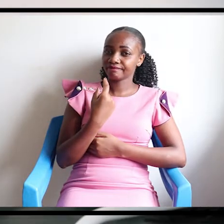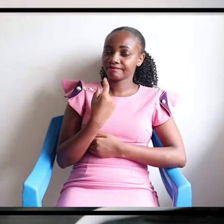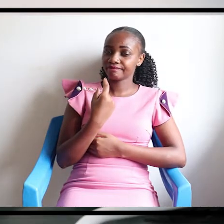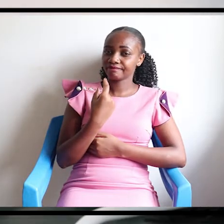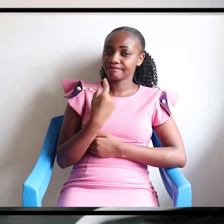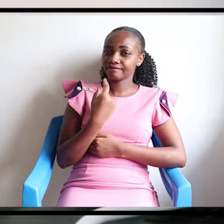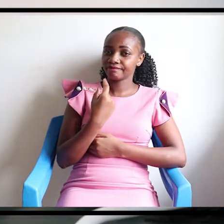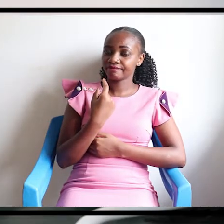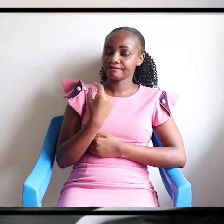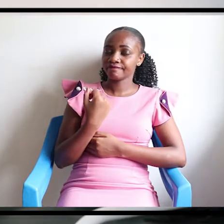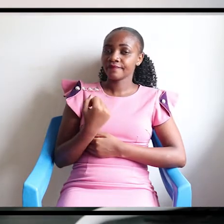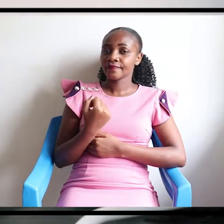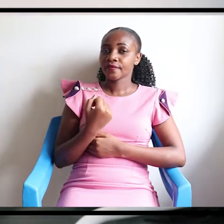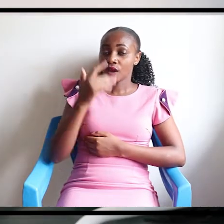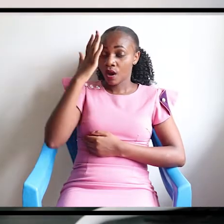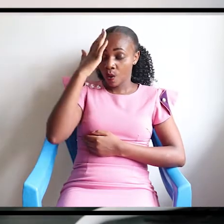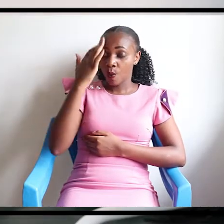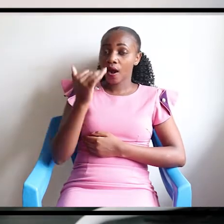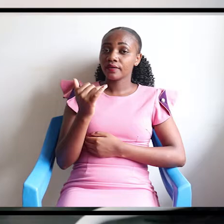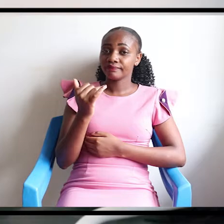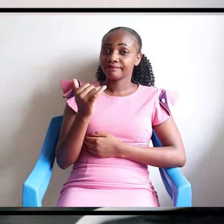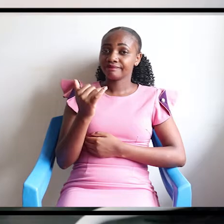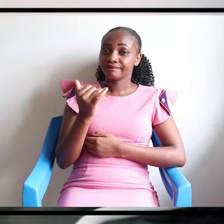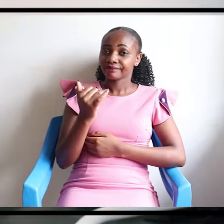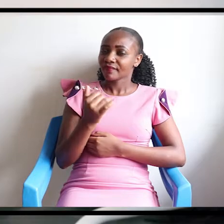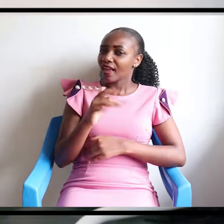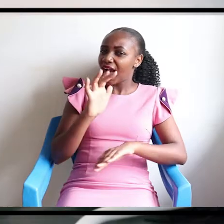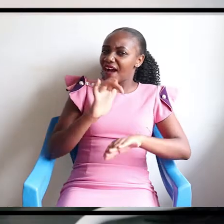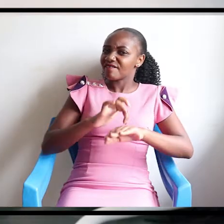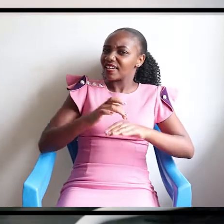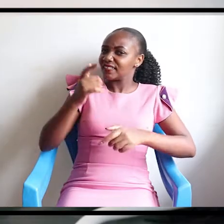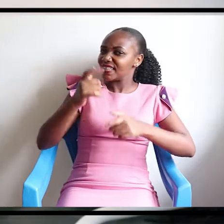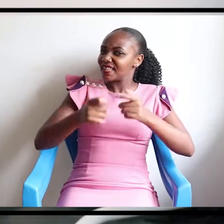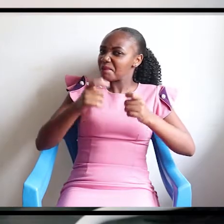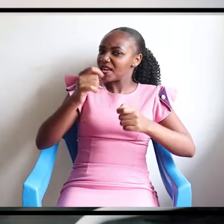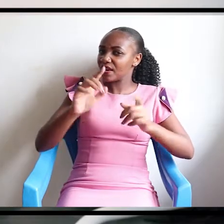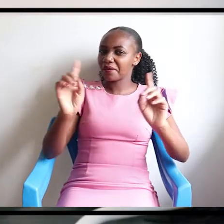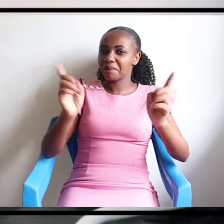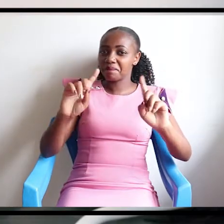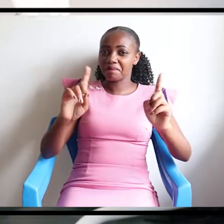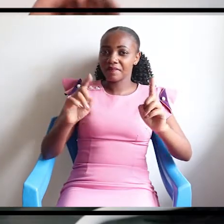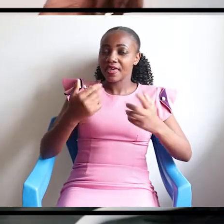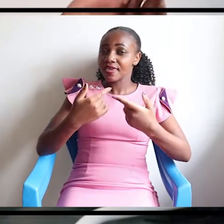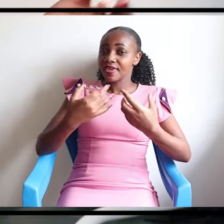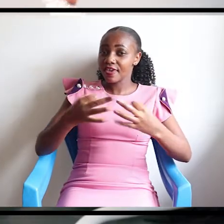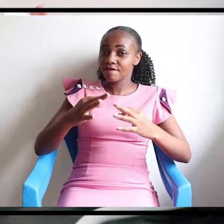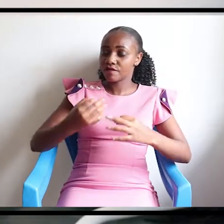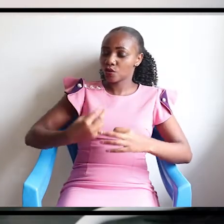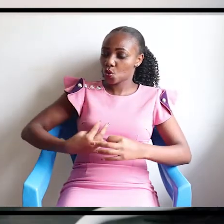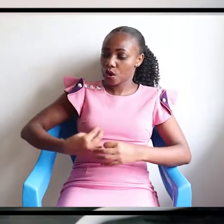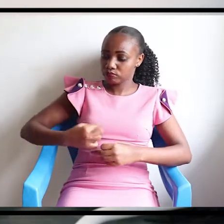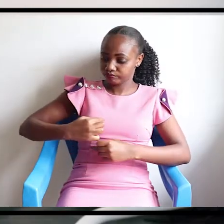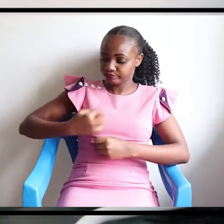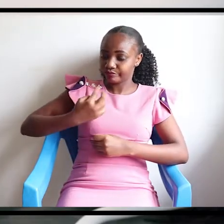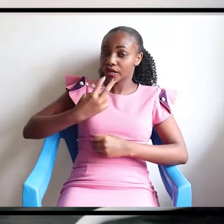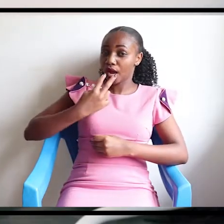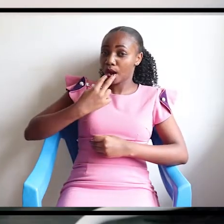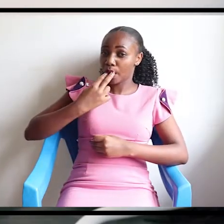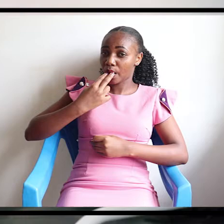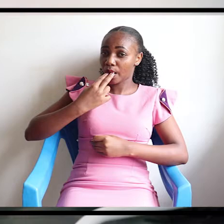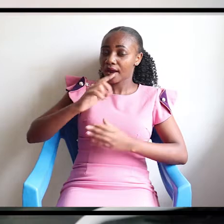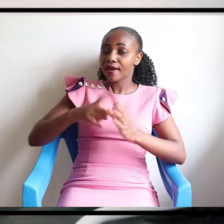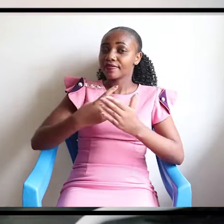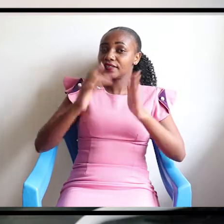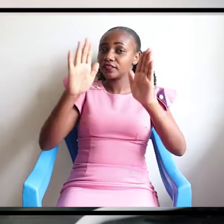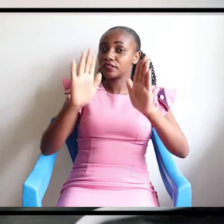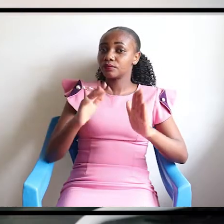this kind of pill because it does not interfere with the milk production. If you're breastfeeding, maybe you've left a baby, it is important to tell your